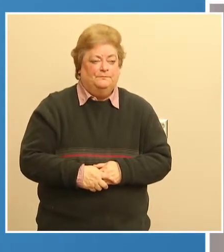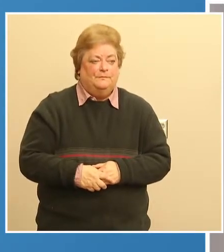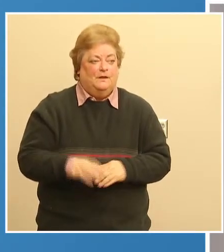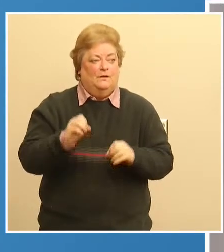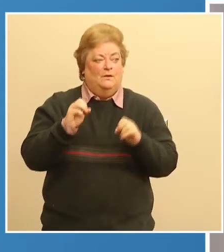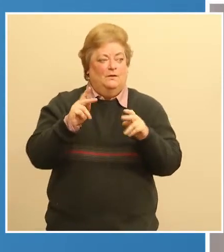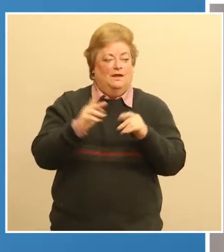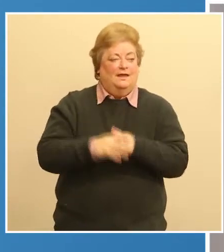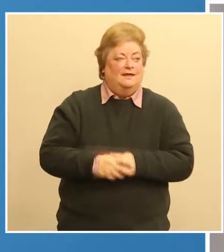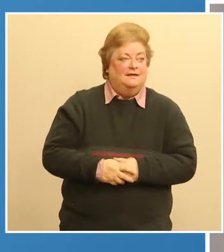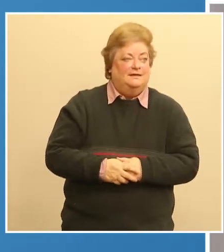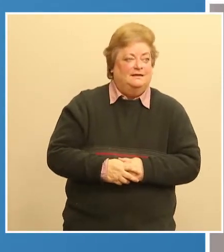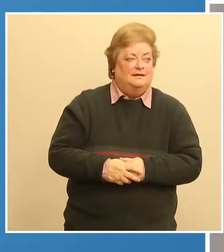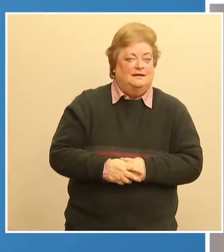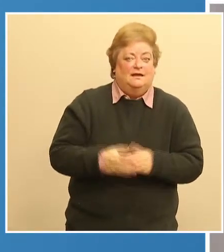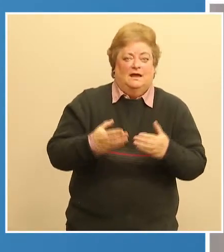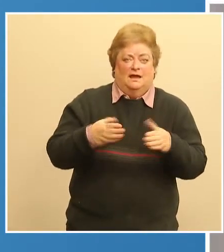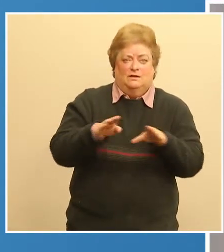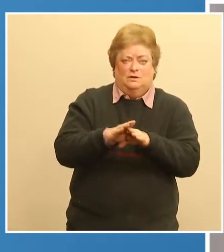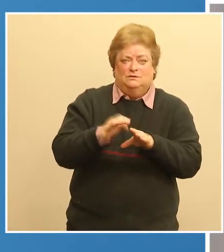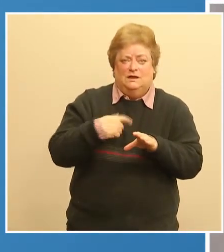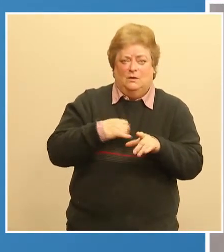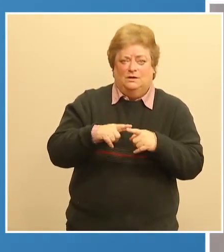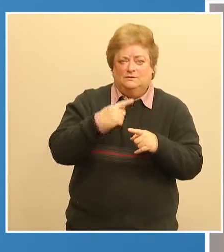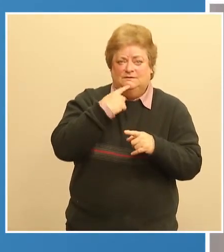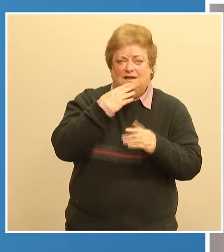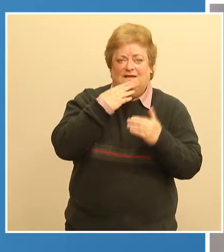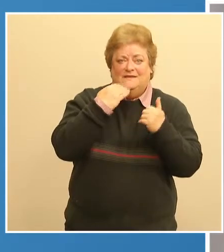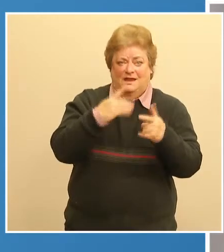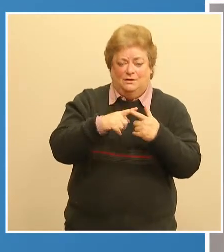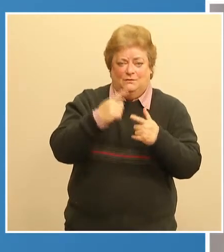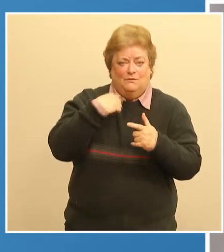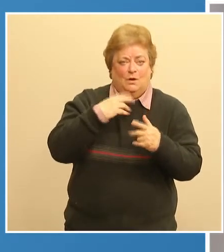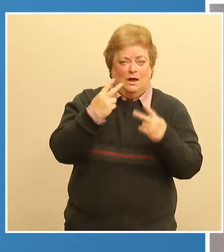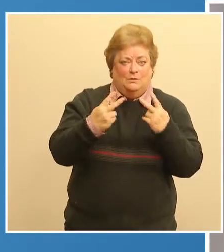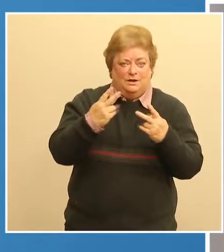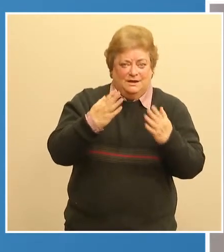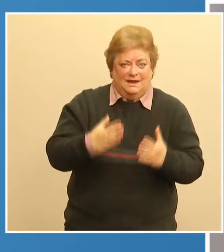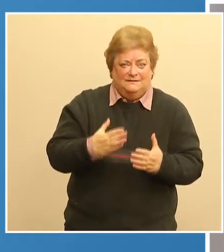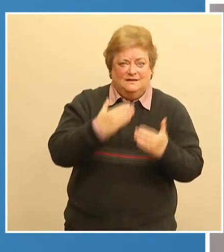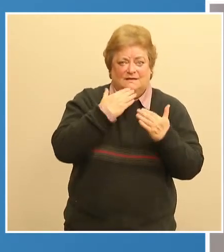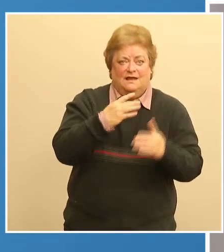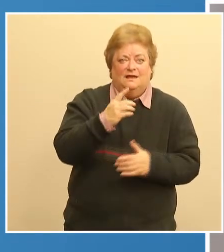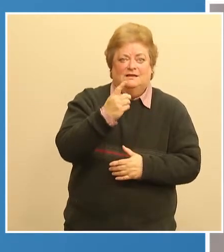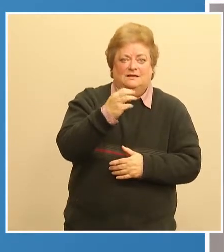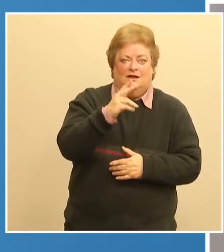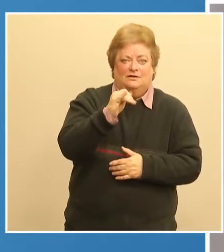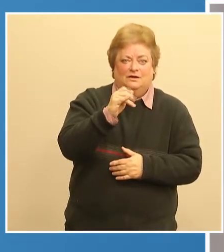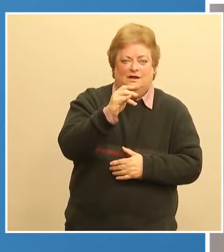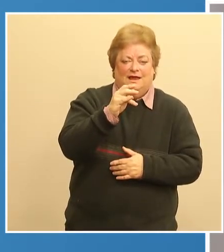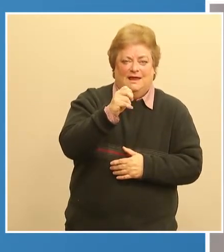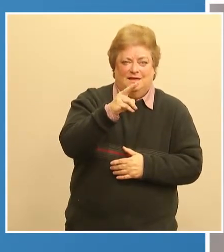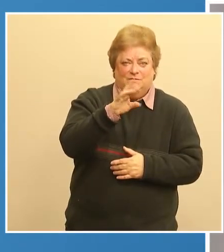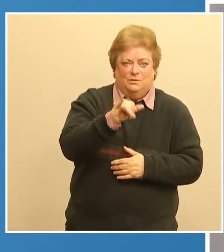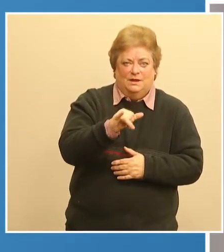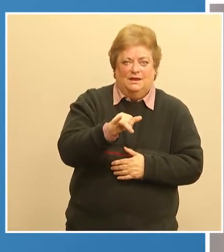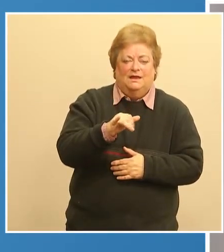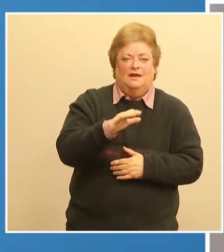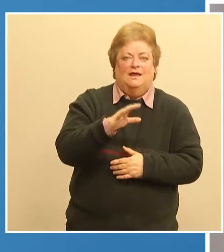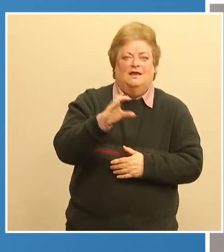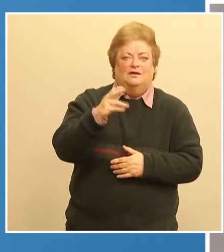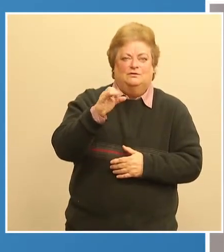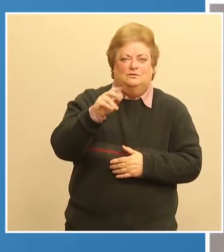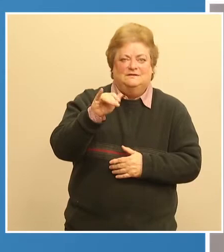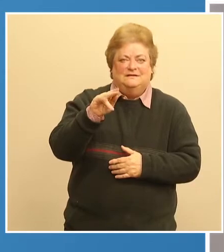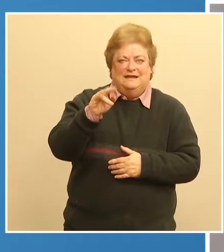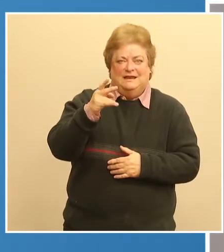All right, well, in closing, I just want to say thank you again to our guests today. Thank you so much to Dr. Eric Avery from the Medical Society. Thank you to Christy Hinrichs